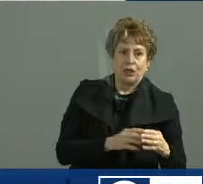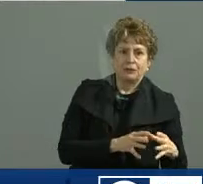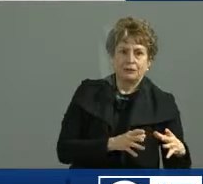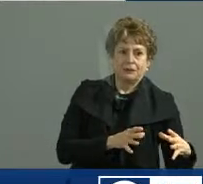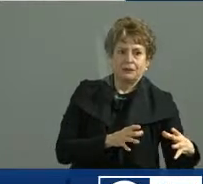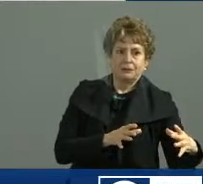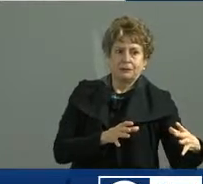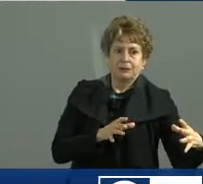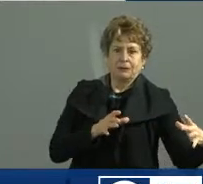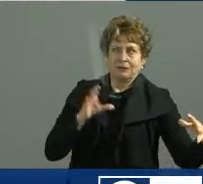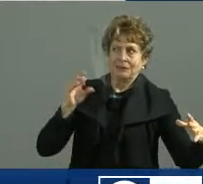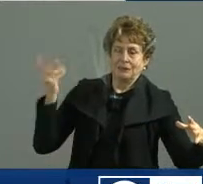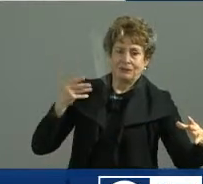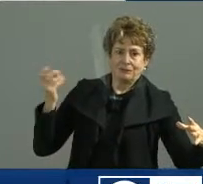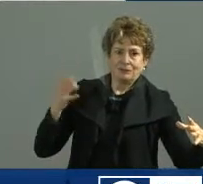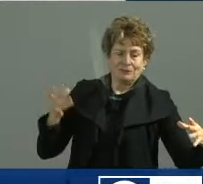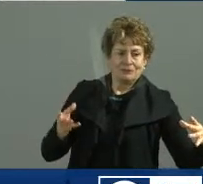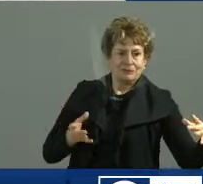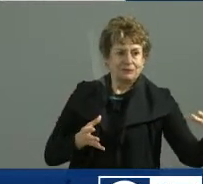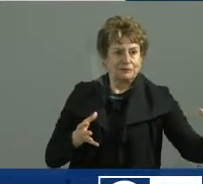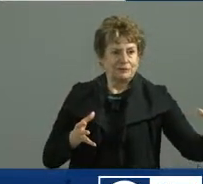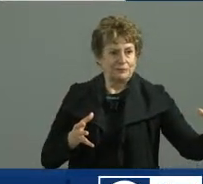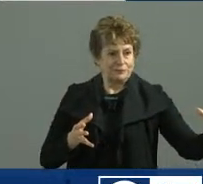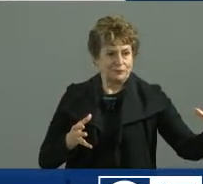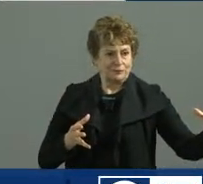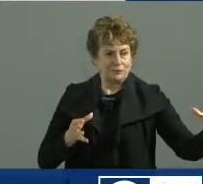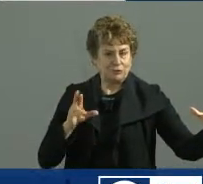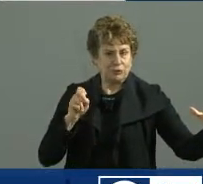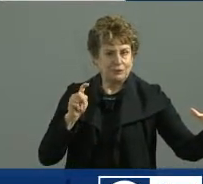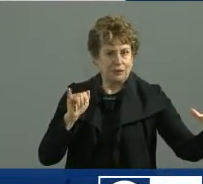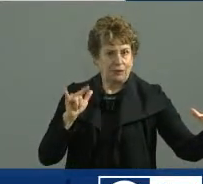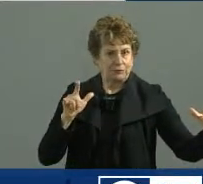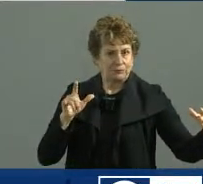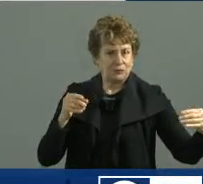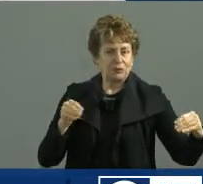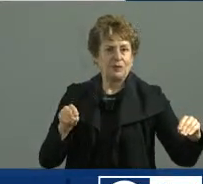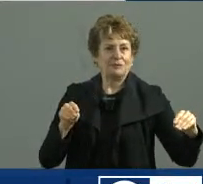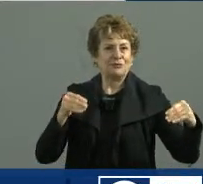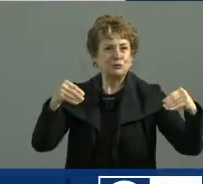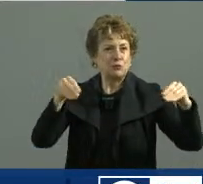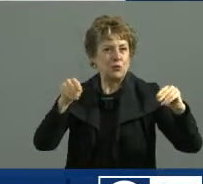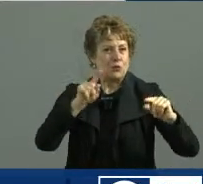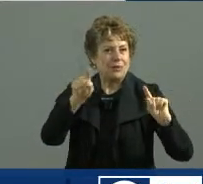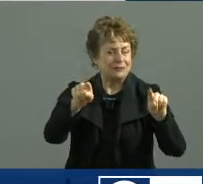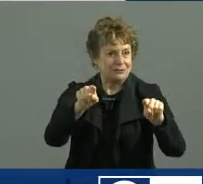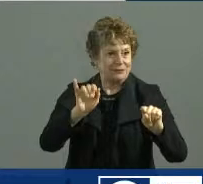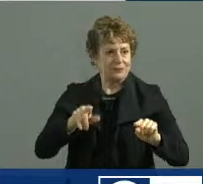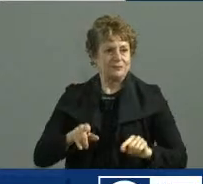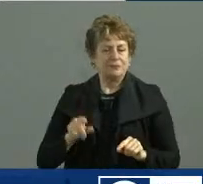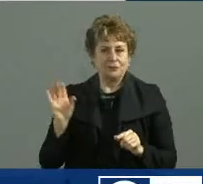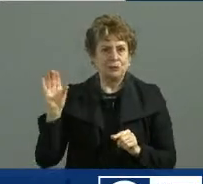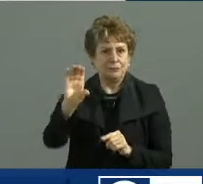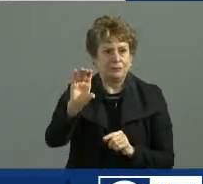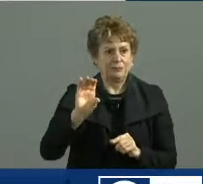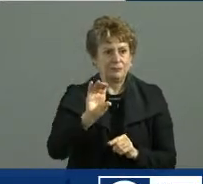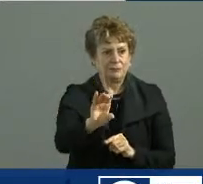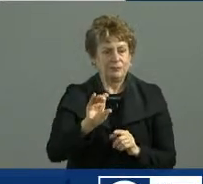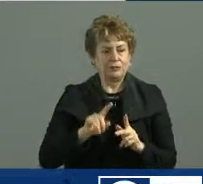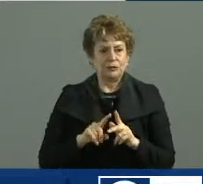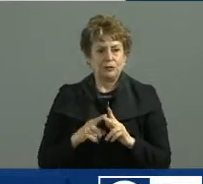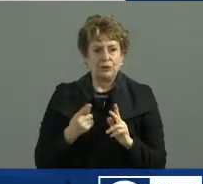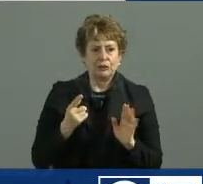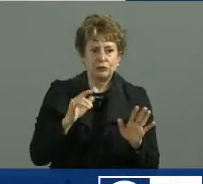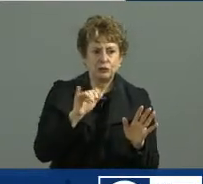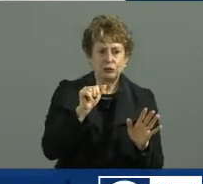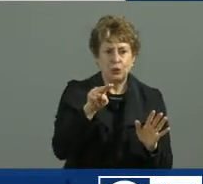pharmacy program that will not be available until the week of January 18th. But it is really good to bring those retail pharmacies